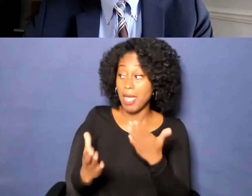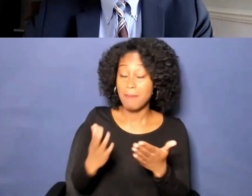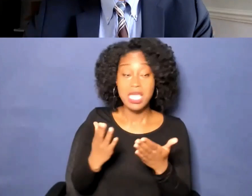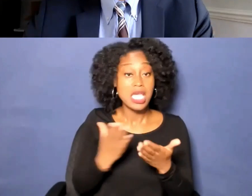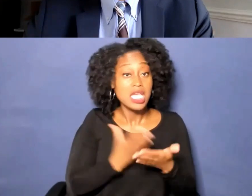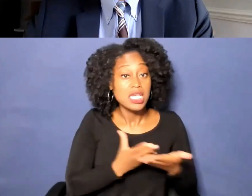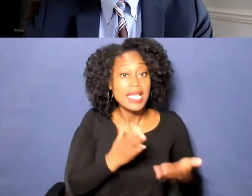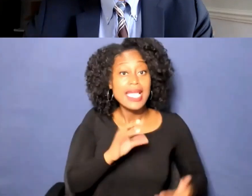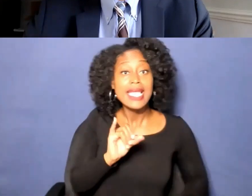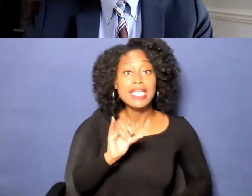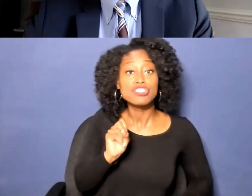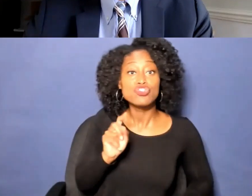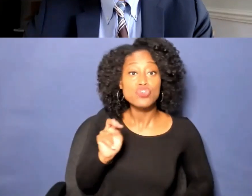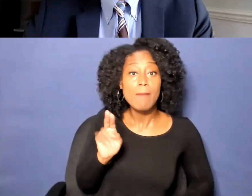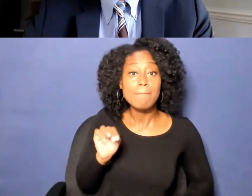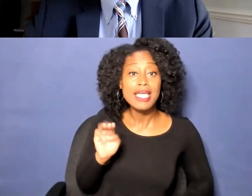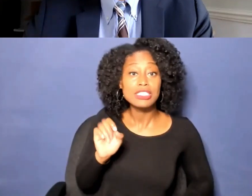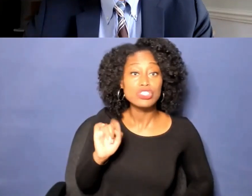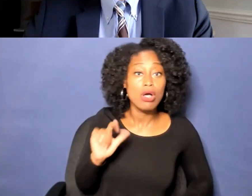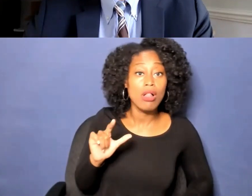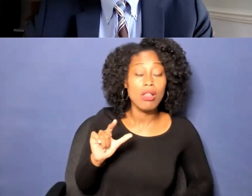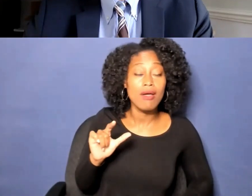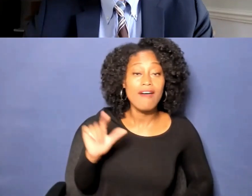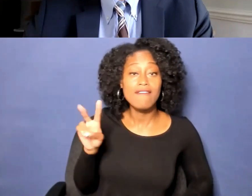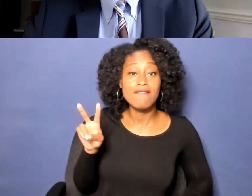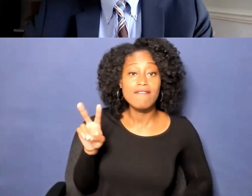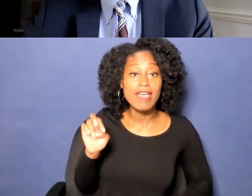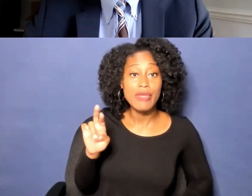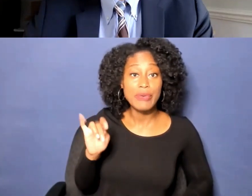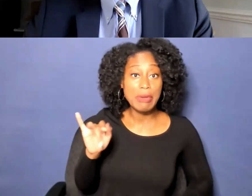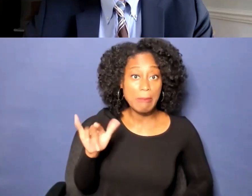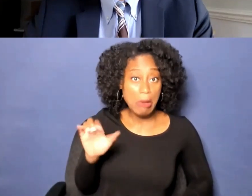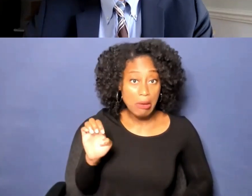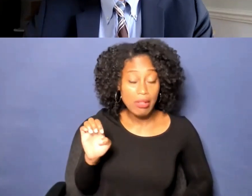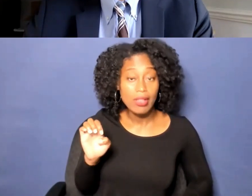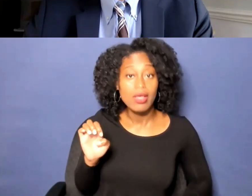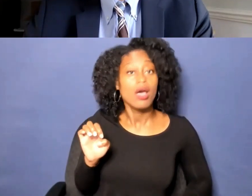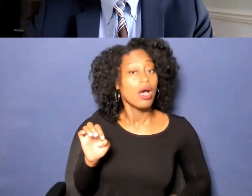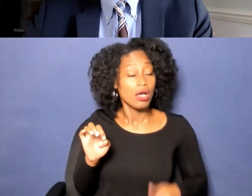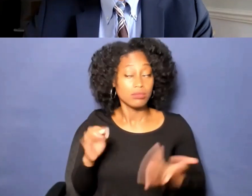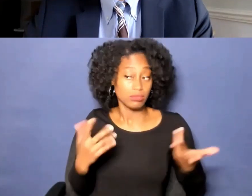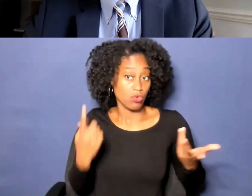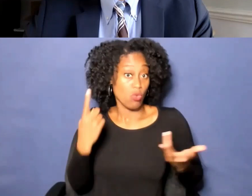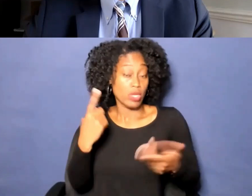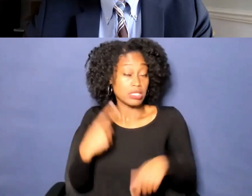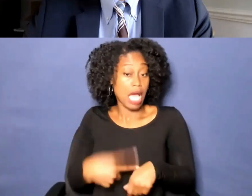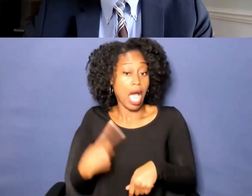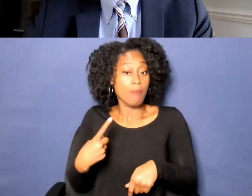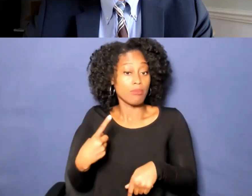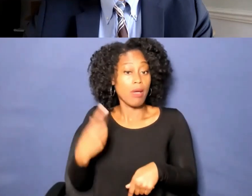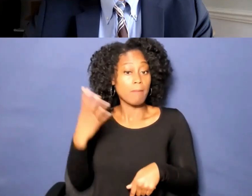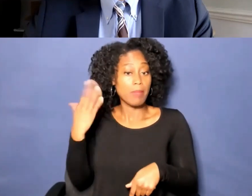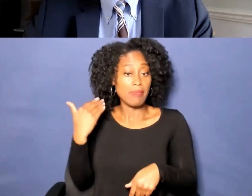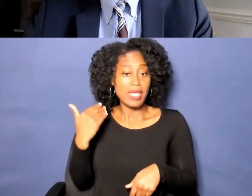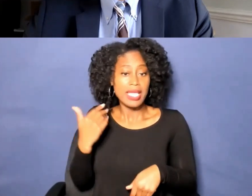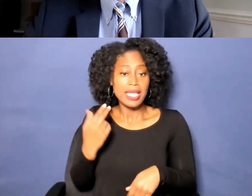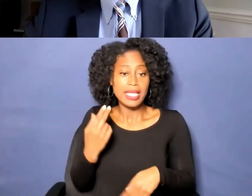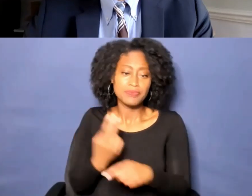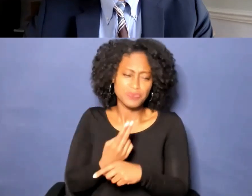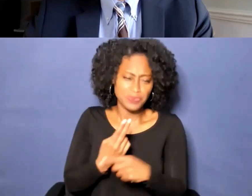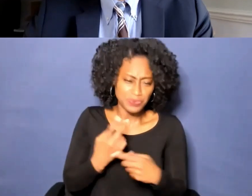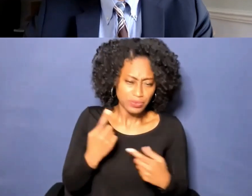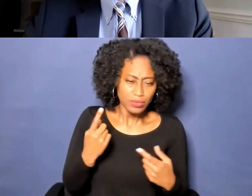Bloom wrote a great paper once that dealt with an instrumental variable and how he used it. That was